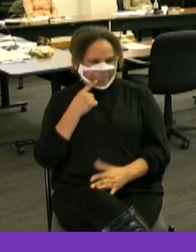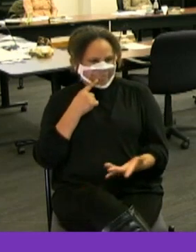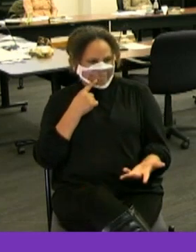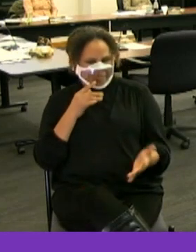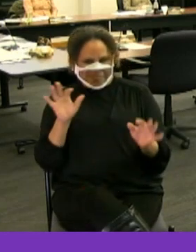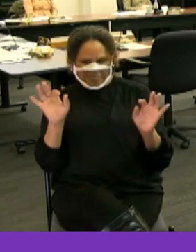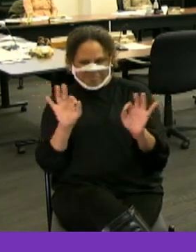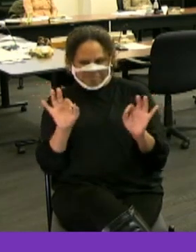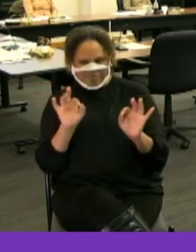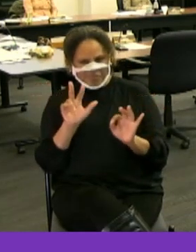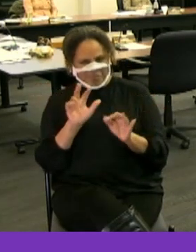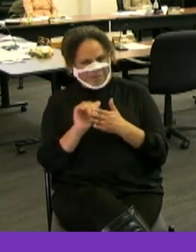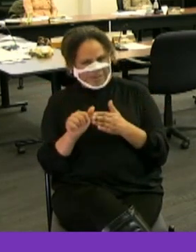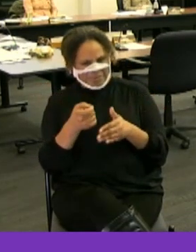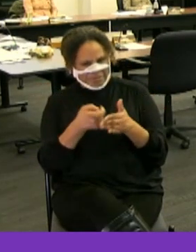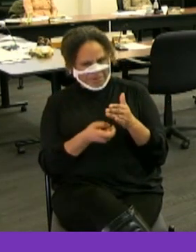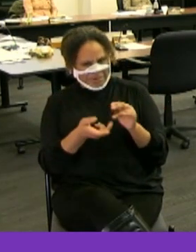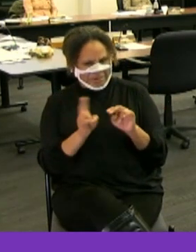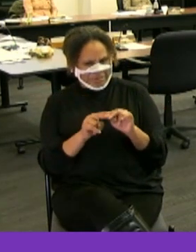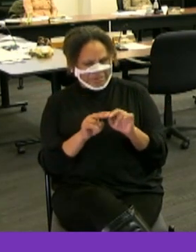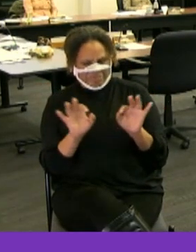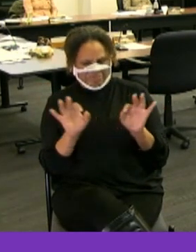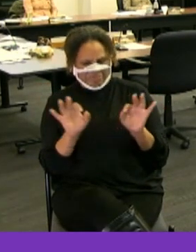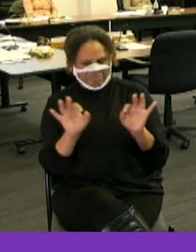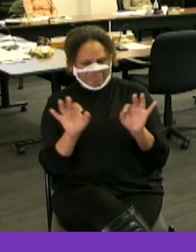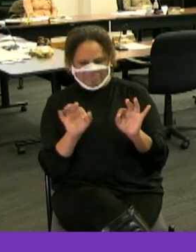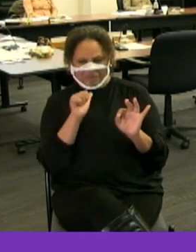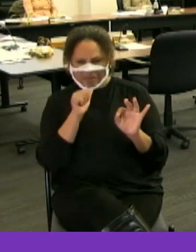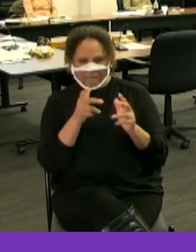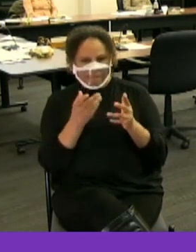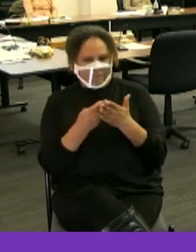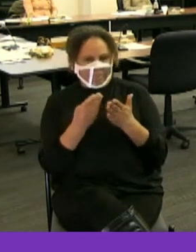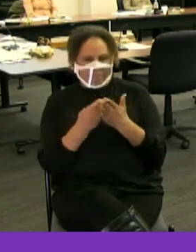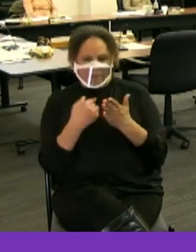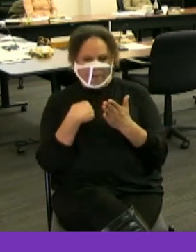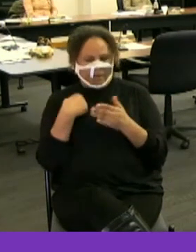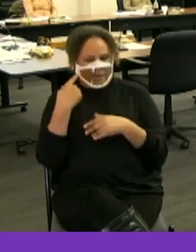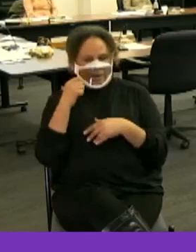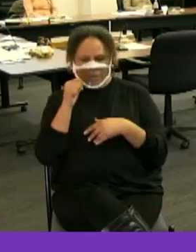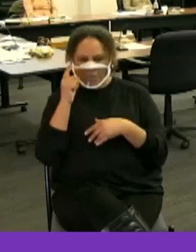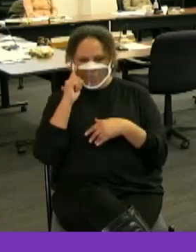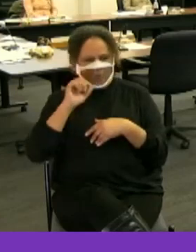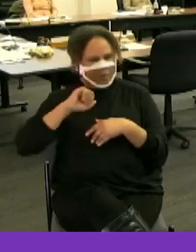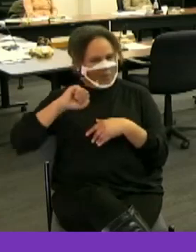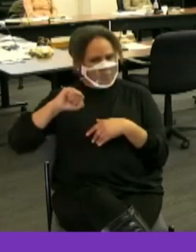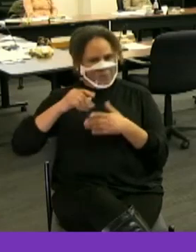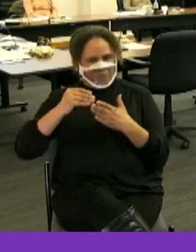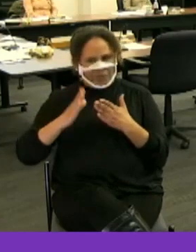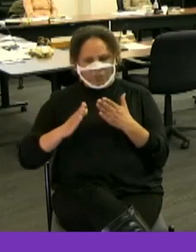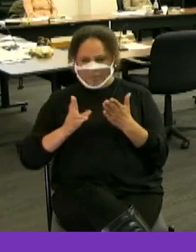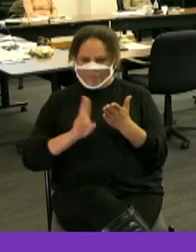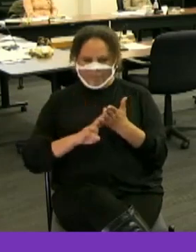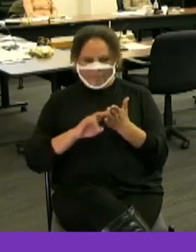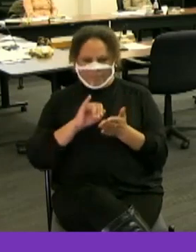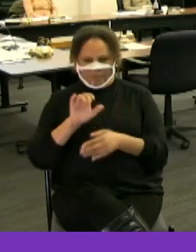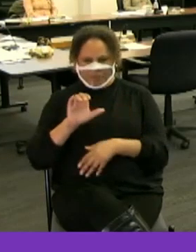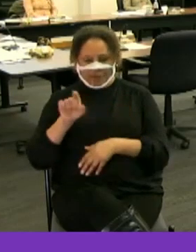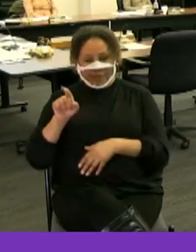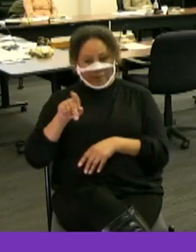is a lot. I don't think this will deter people from coming to JJC, and them personally, they felt that it wouldn't